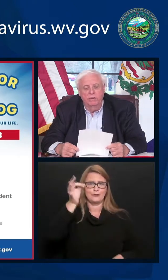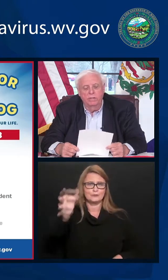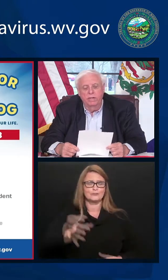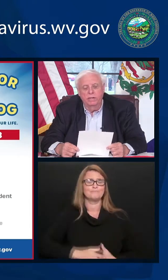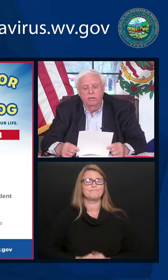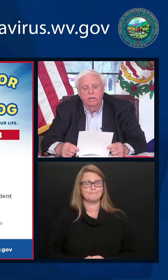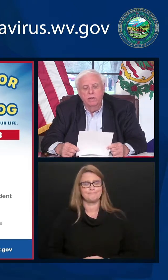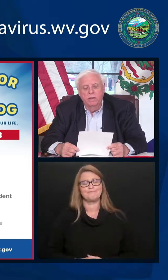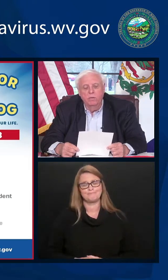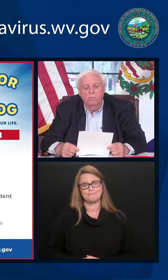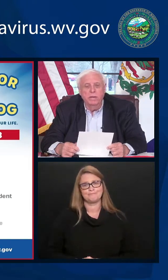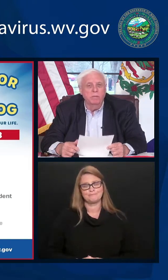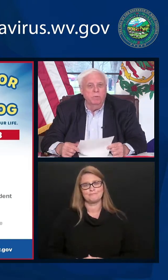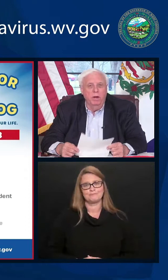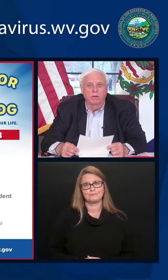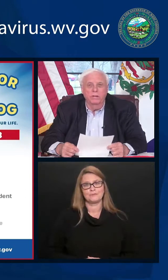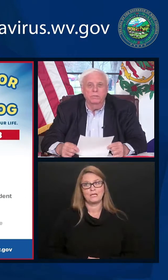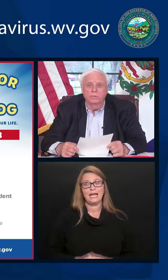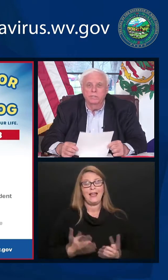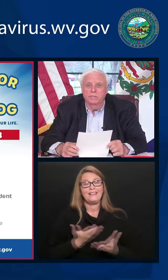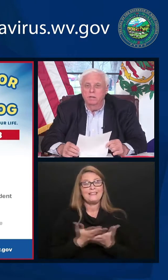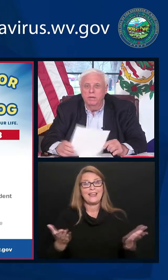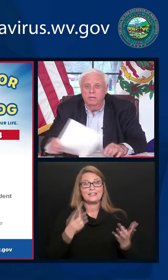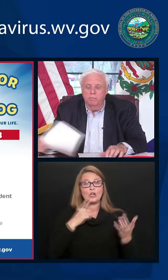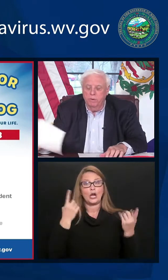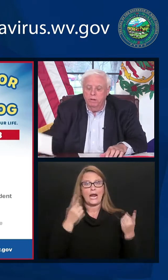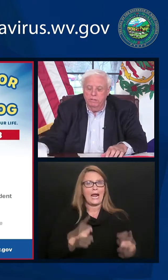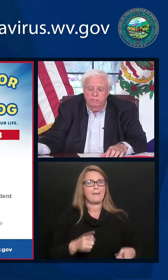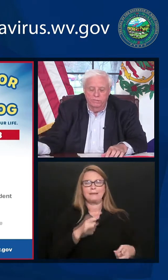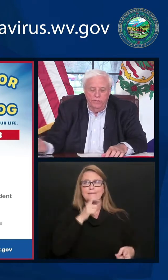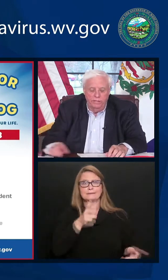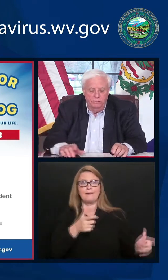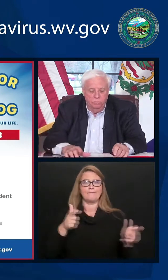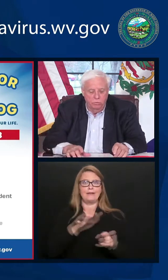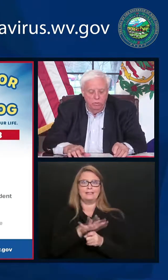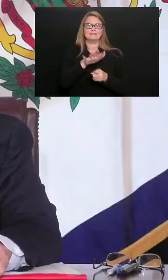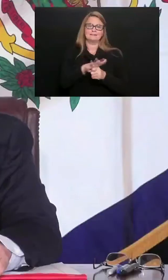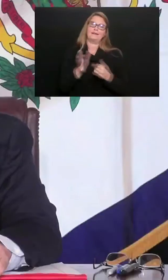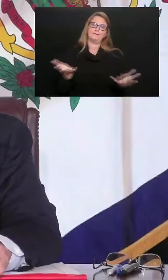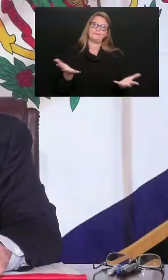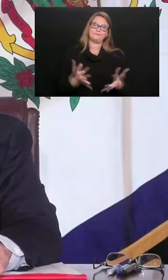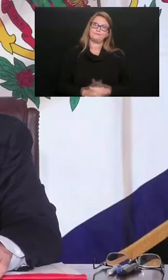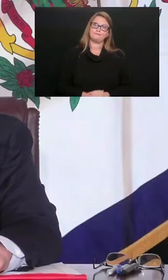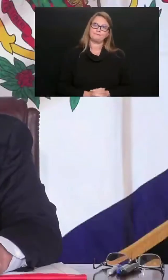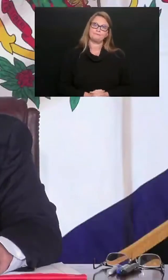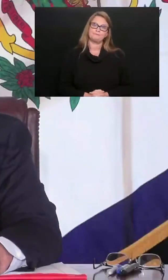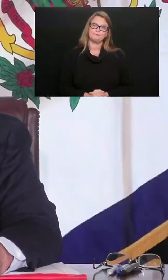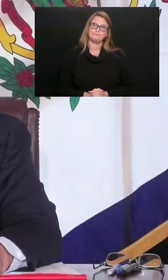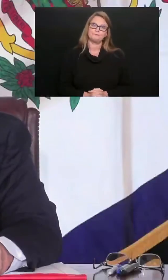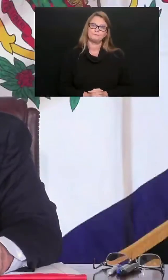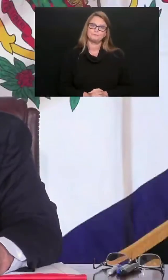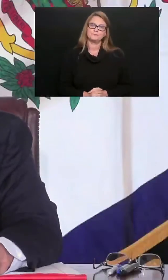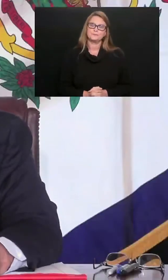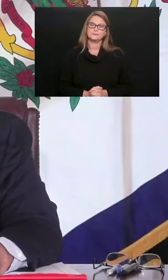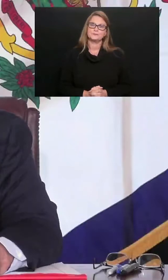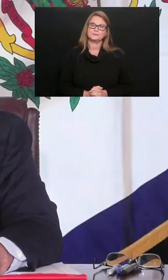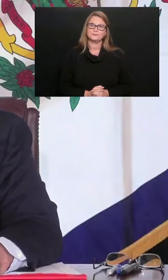and everything. And we're making progress. We're just not making the progress as fast as we want it to